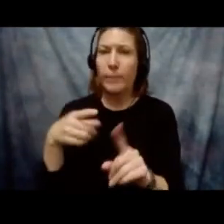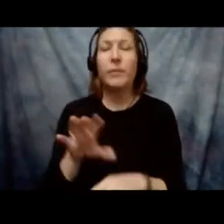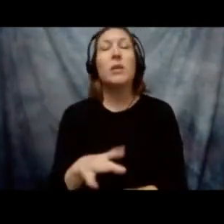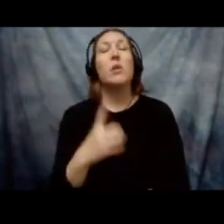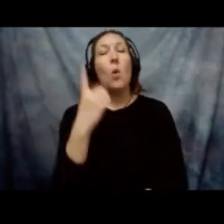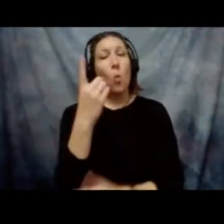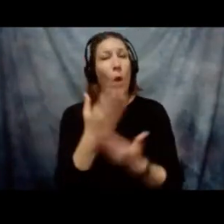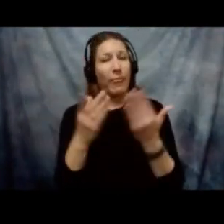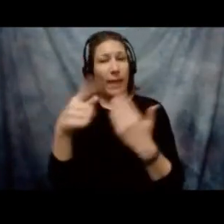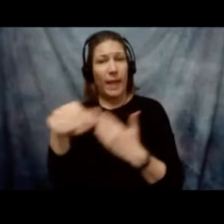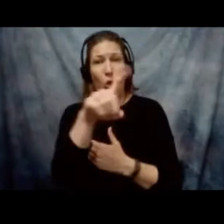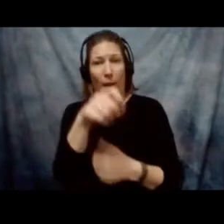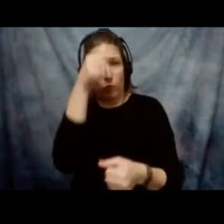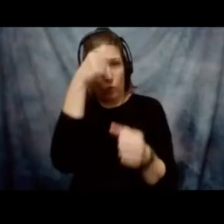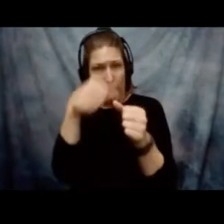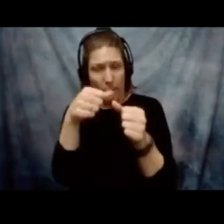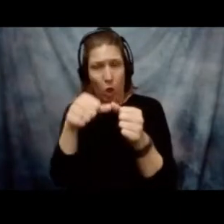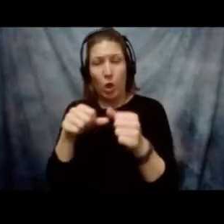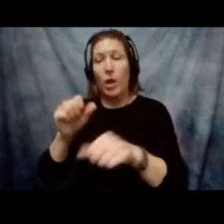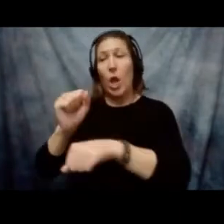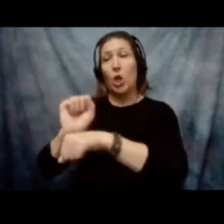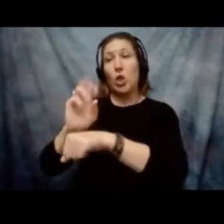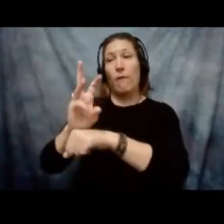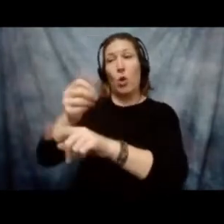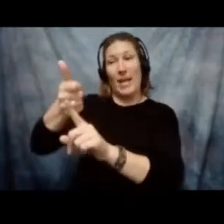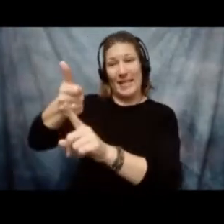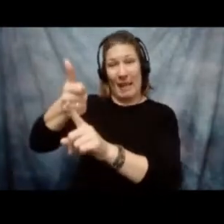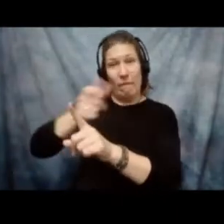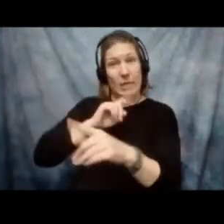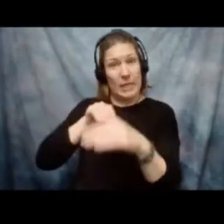software itself accessible? So we're going to